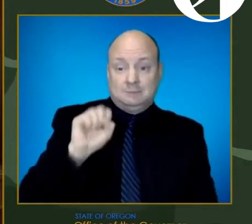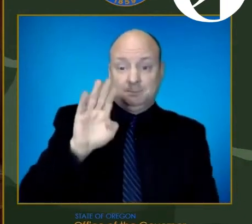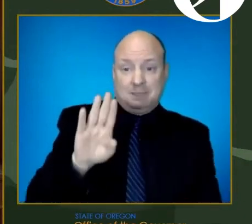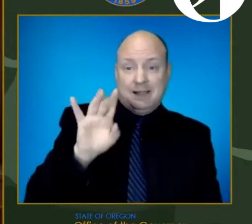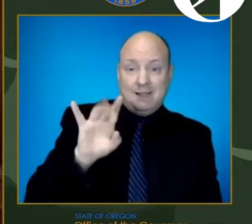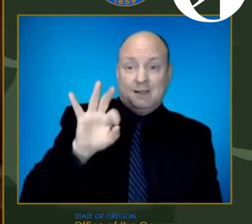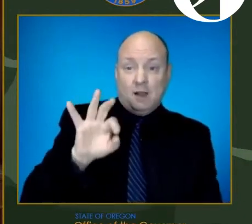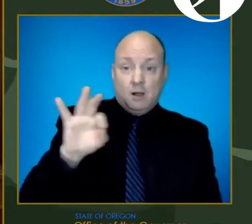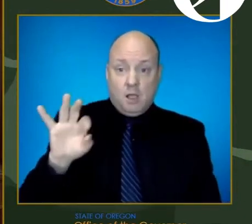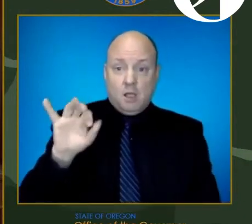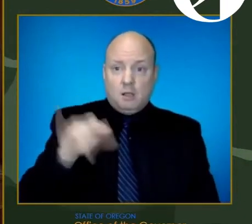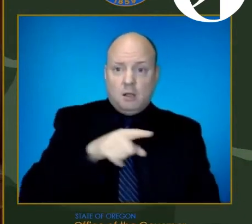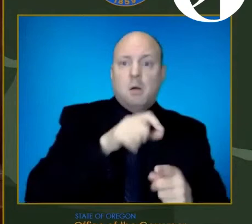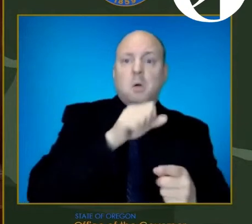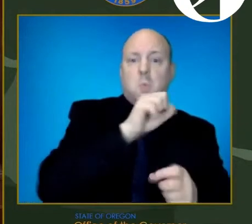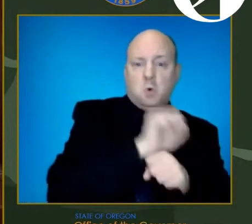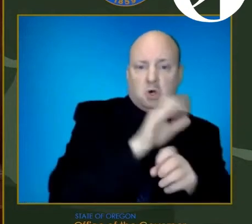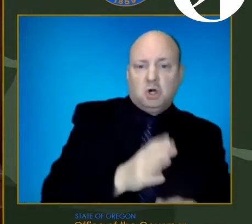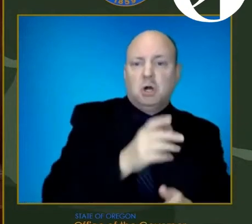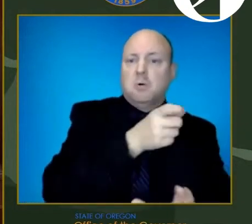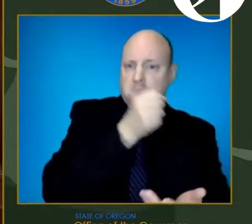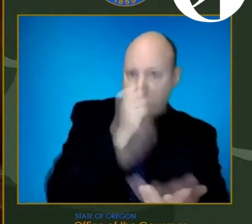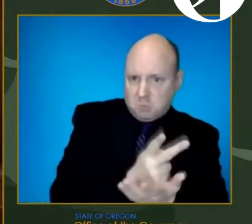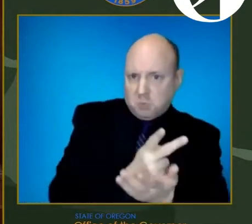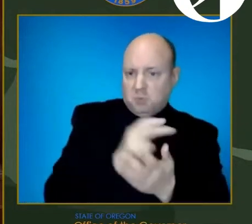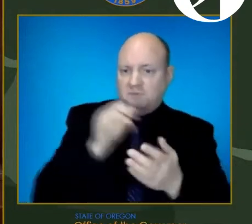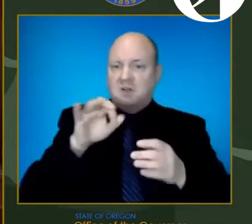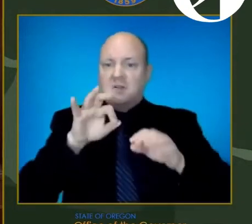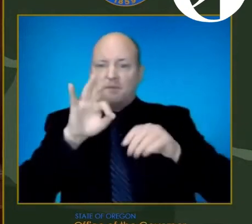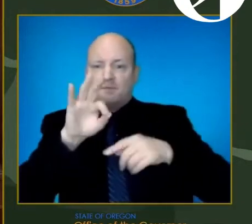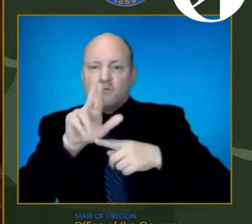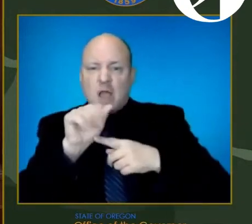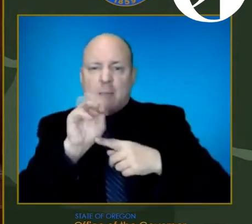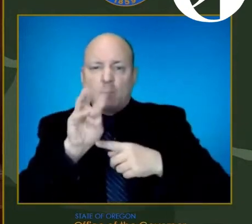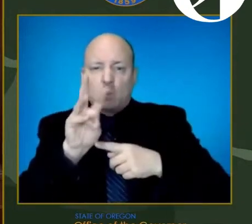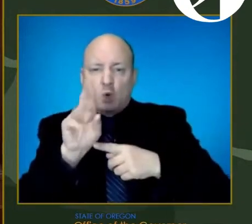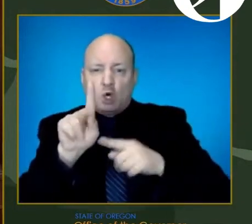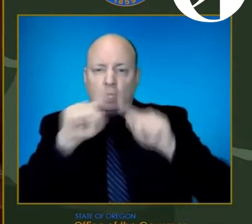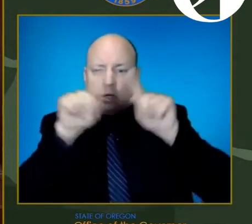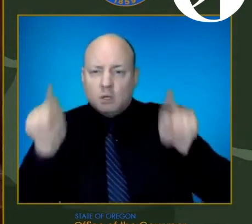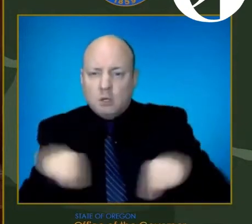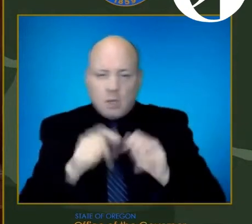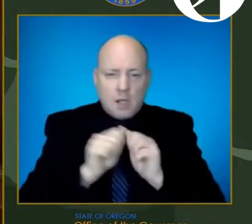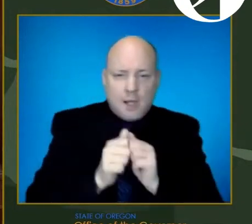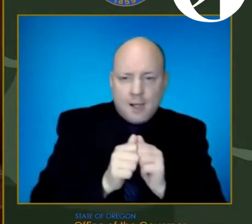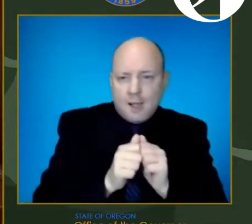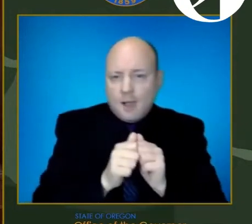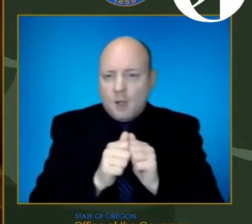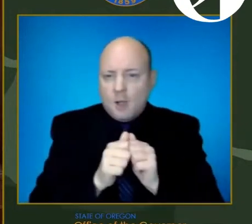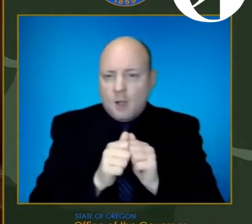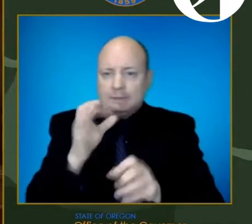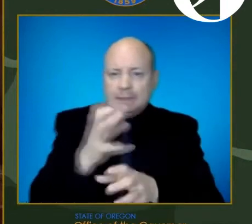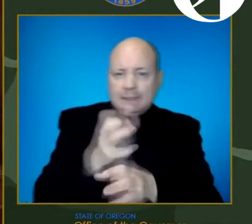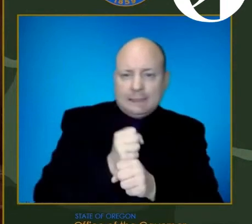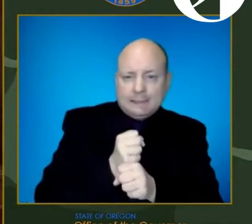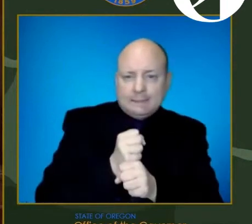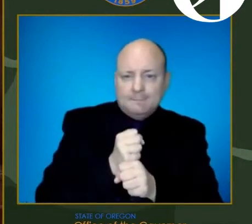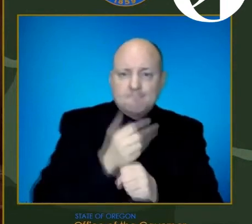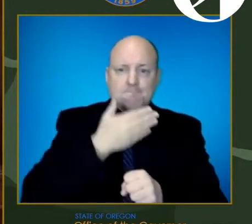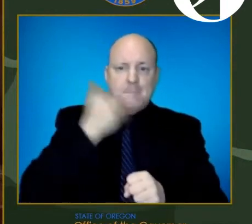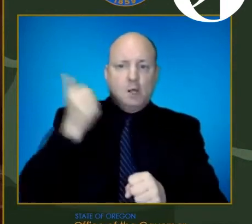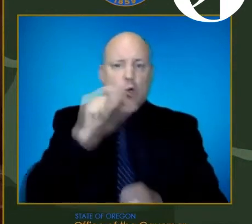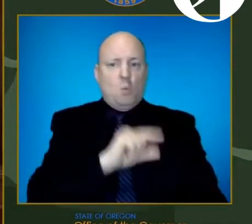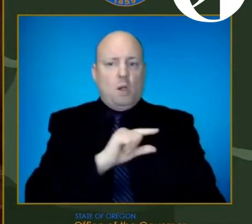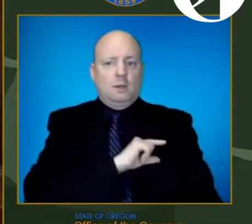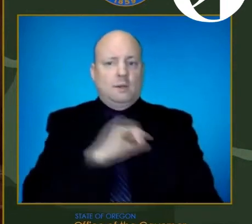approved a framework that will make Oregon a place where people are paying for the quality of the care they get